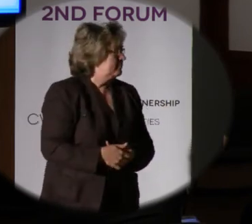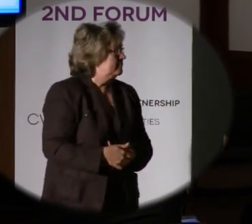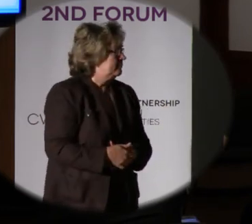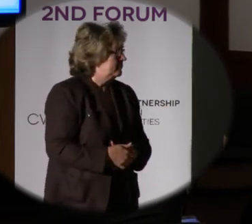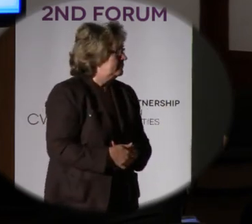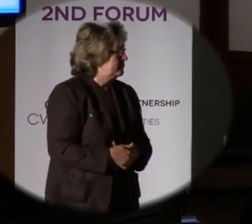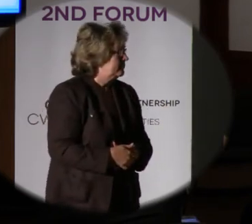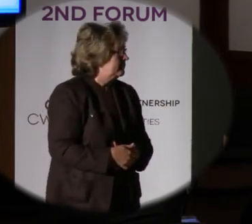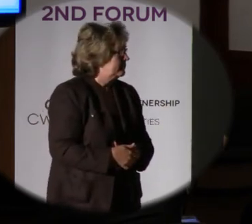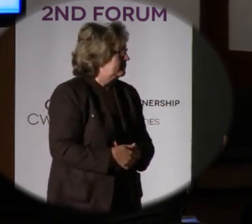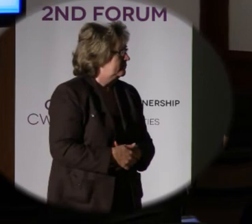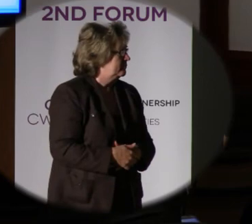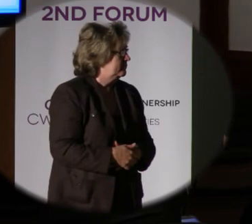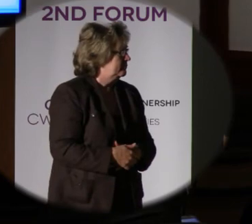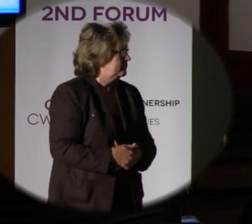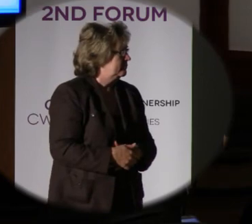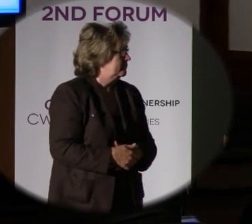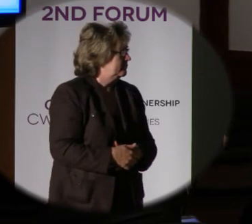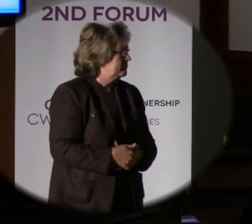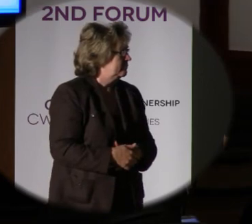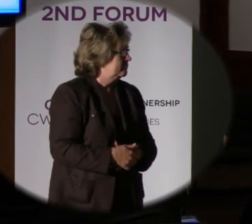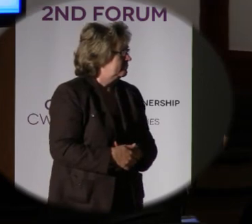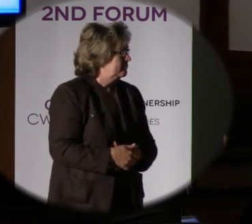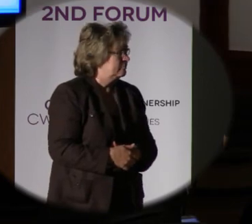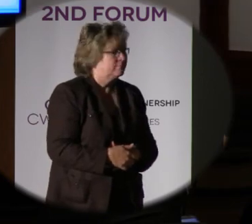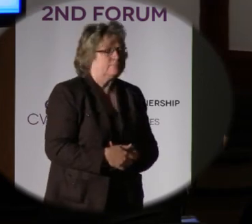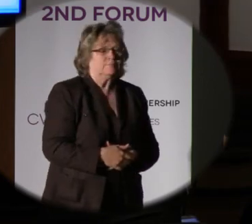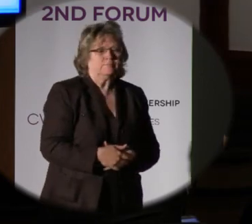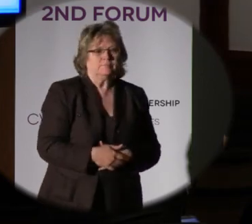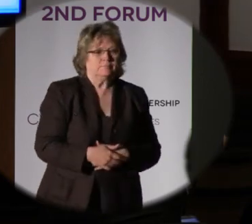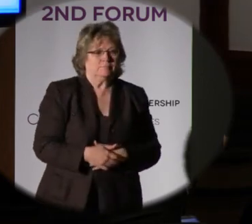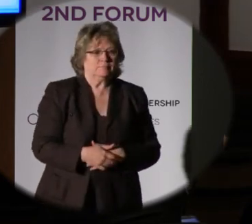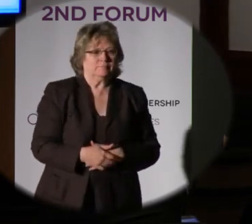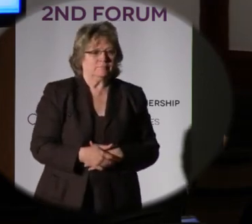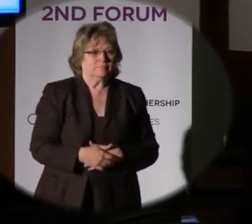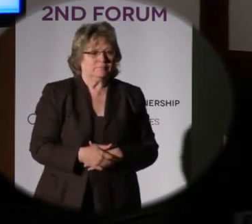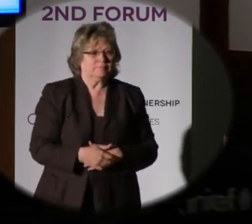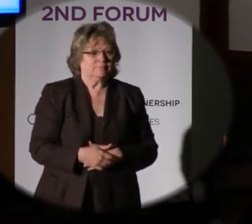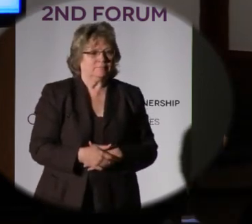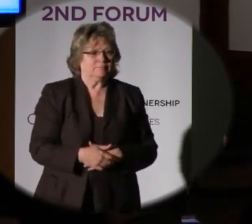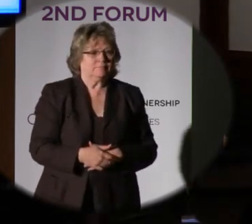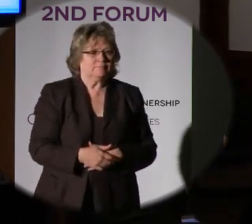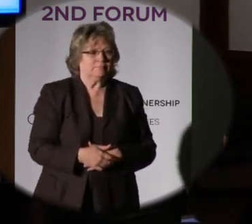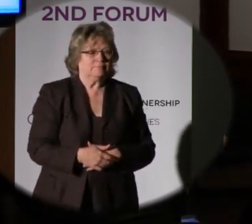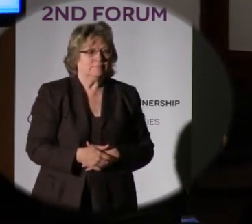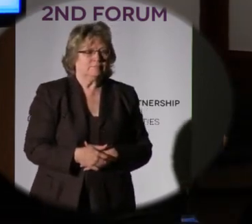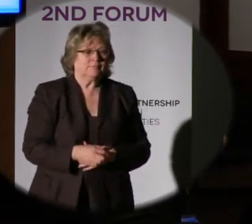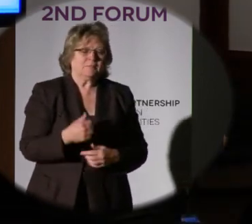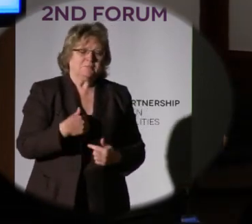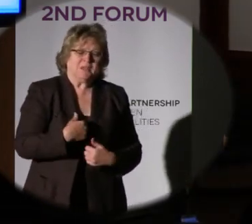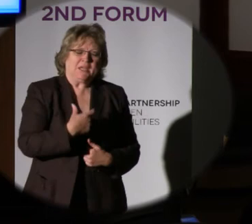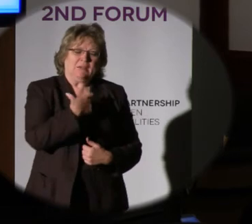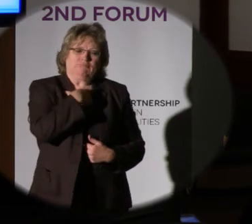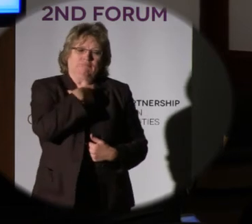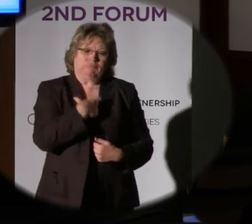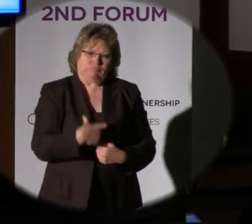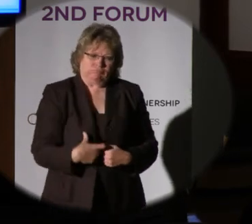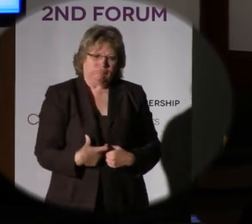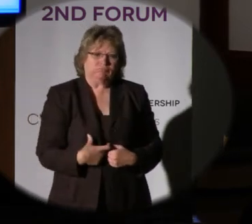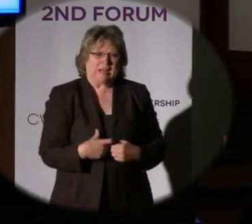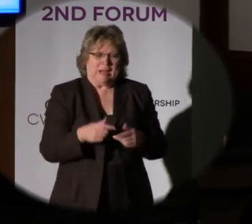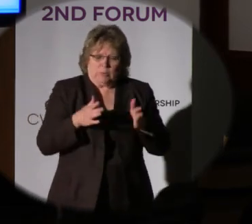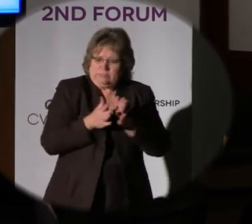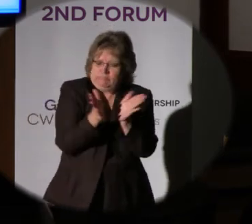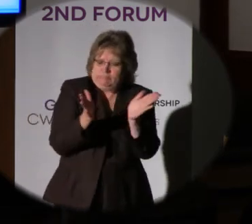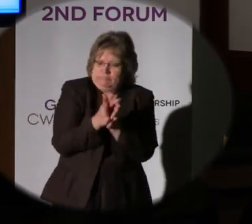And thirdly, I would like to introduce some the legal framework, policy and legal